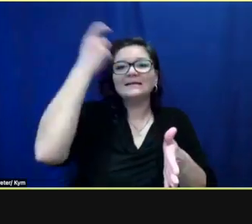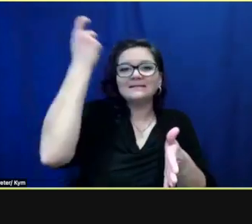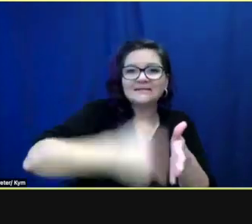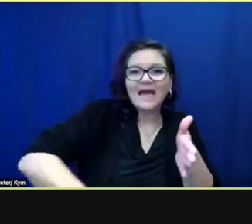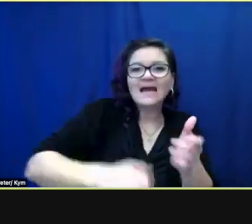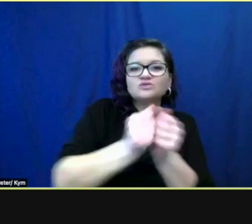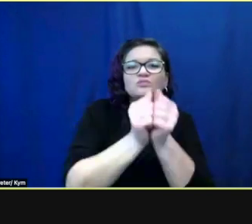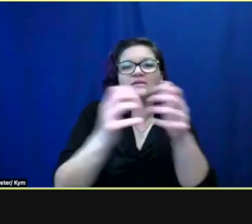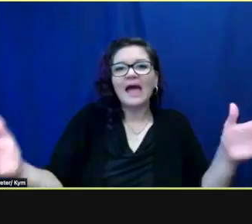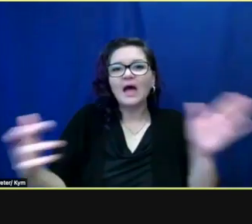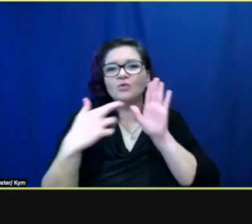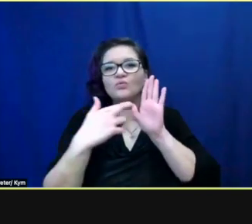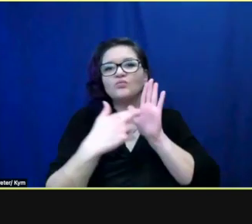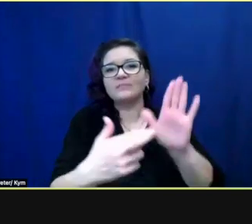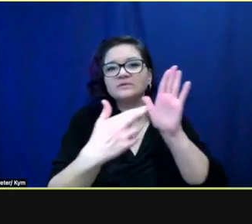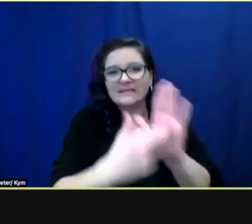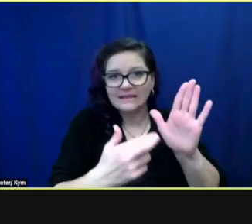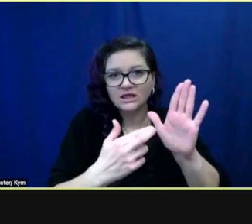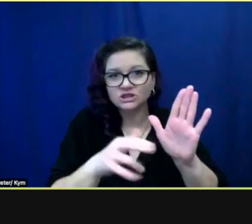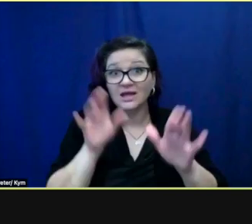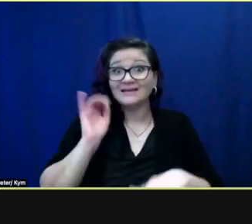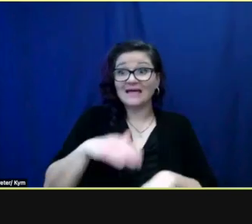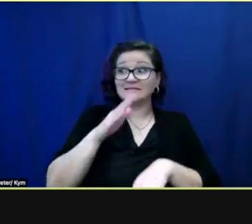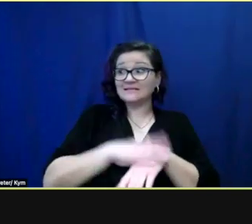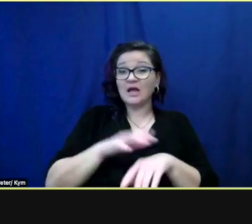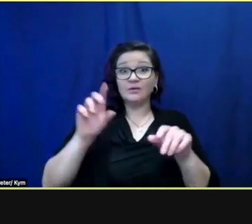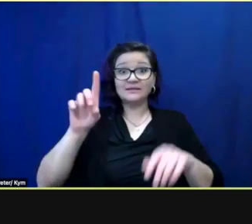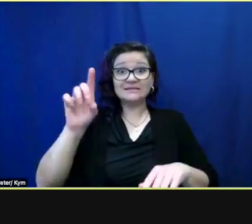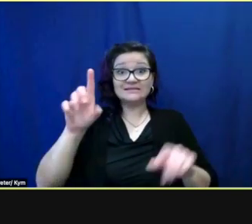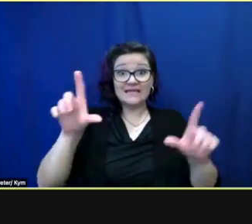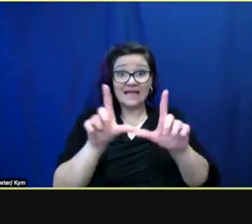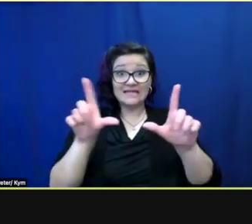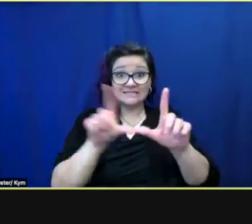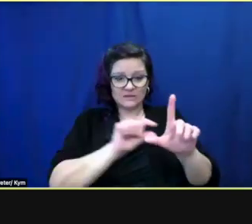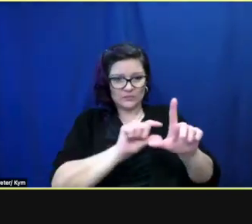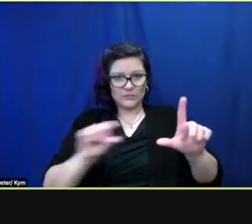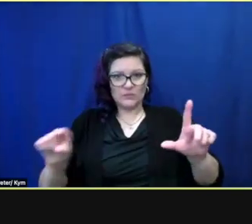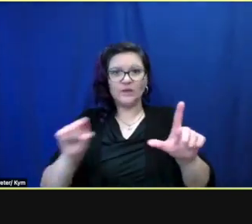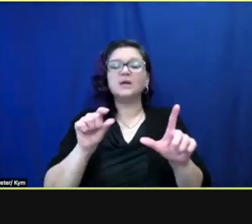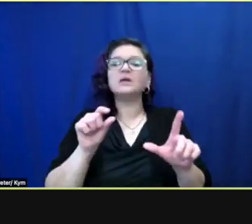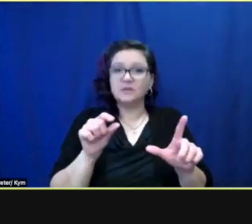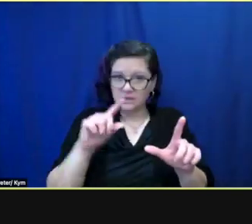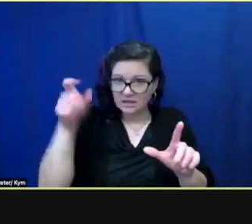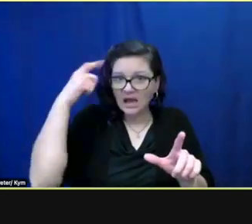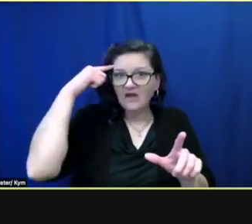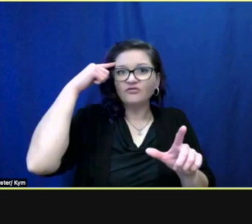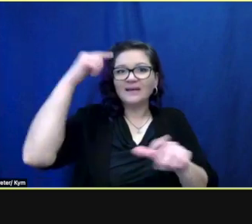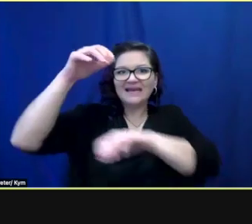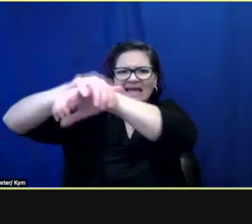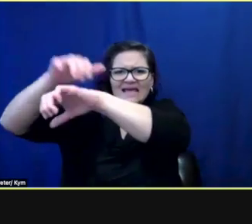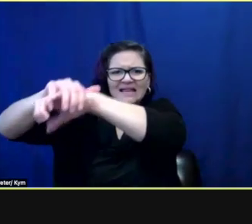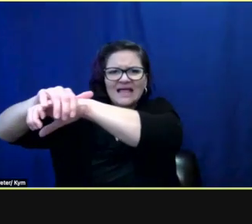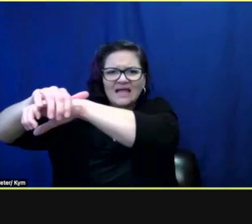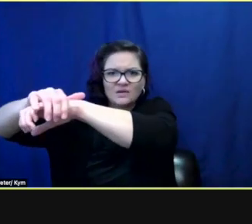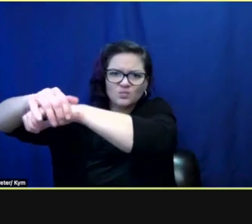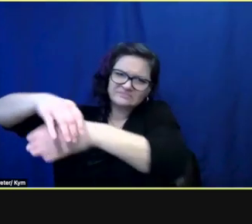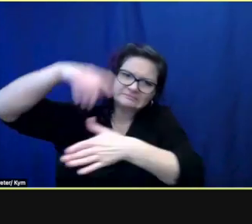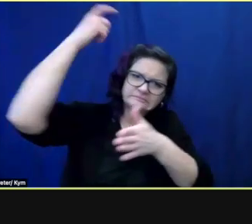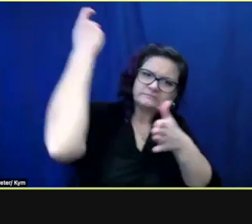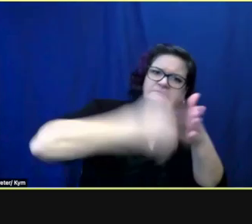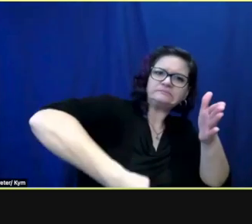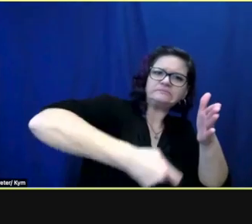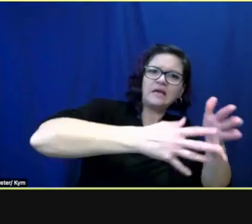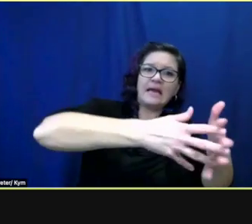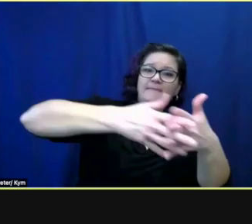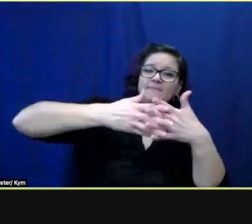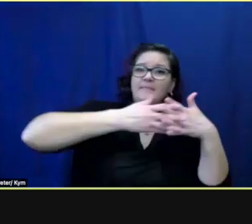which is what is on the DC license plate. Is that the government in England was taxing people in the United States, they